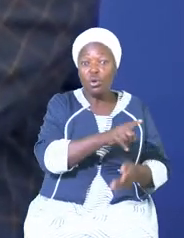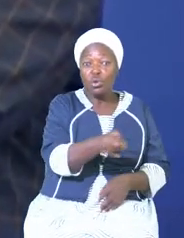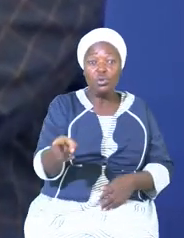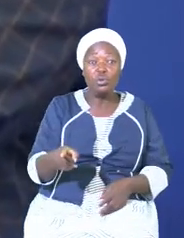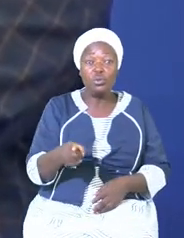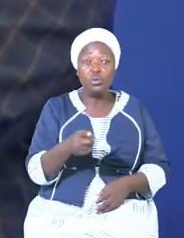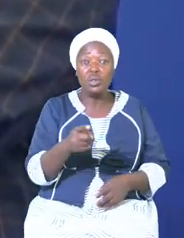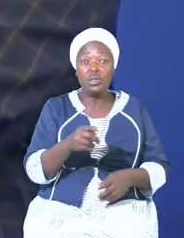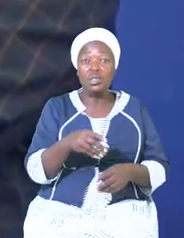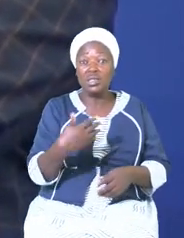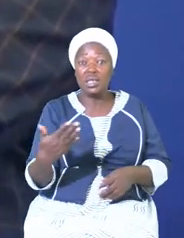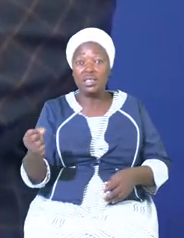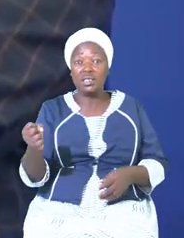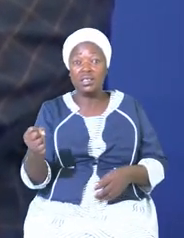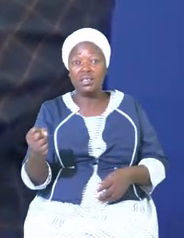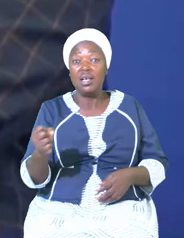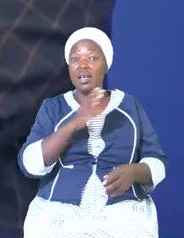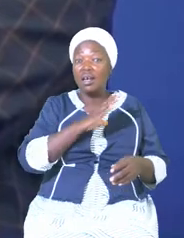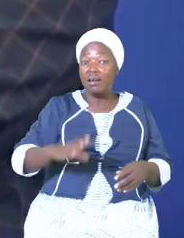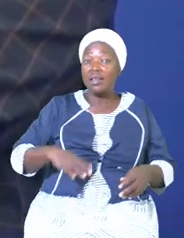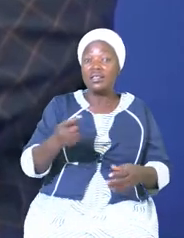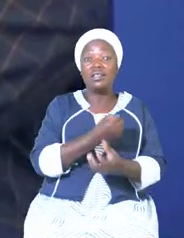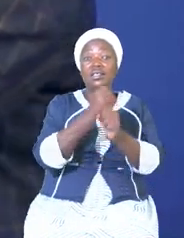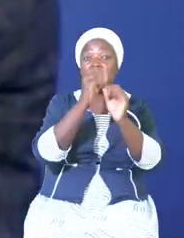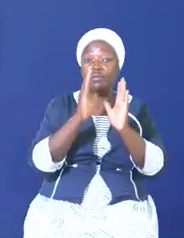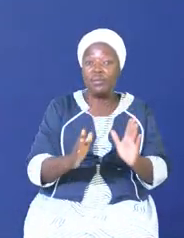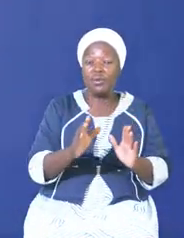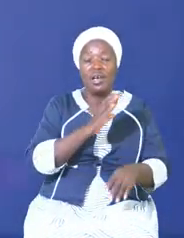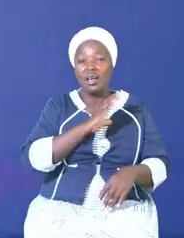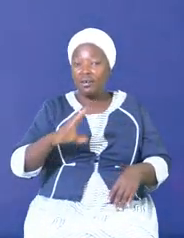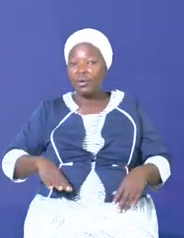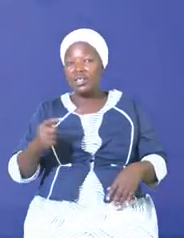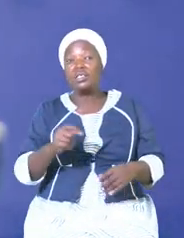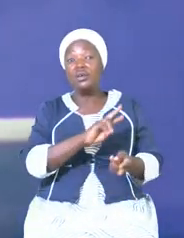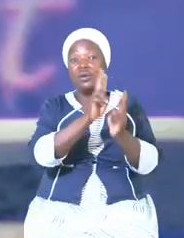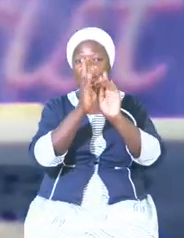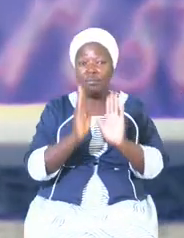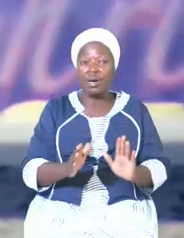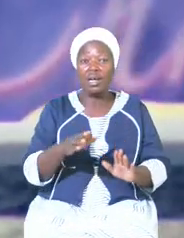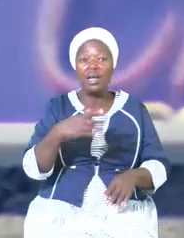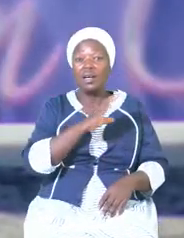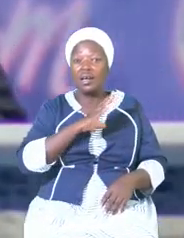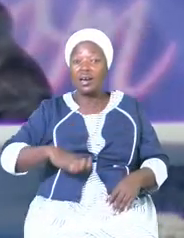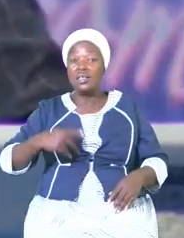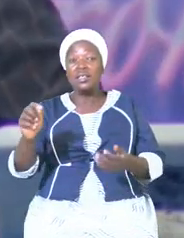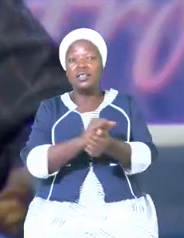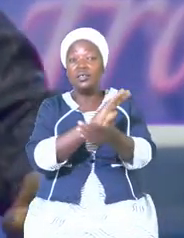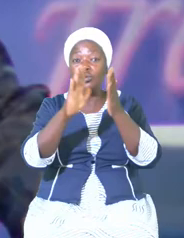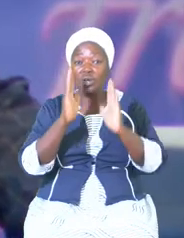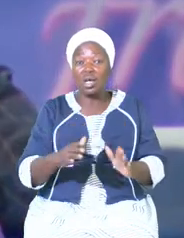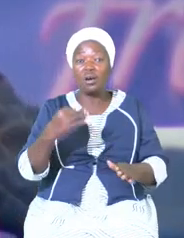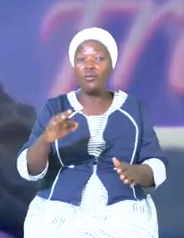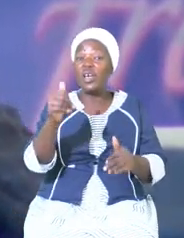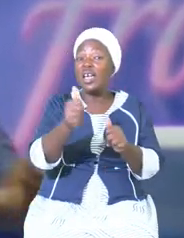the Savior, Christ the Redeemer, Christ the destroyer of every